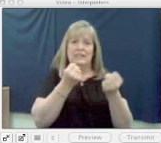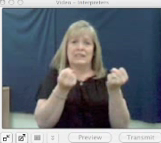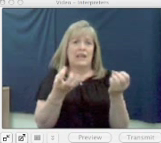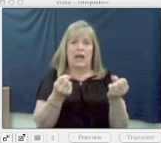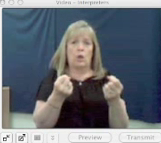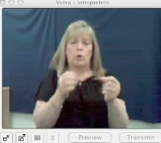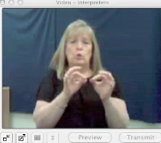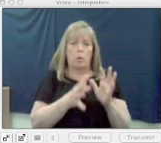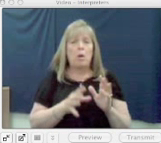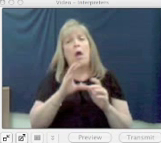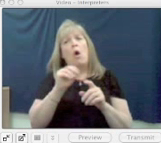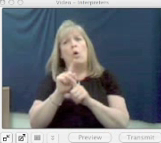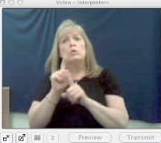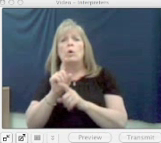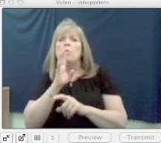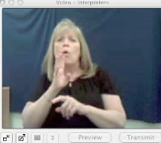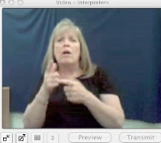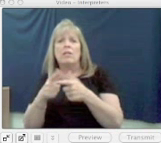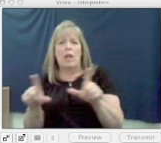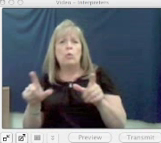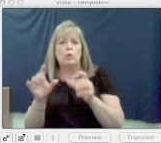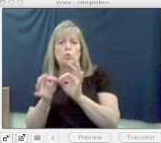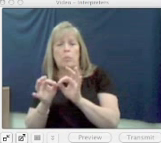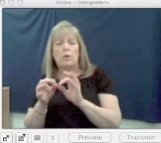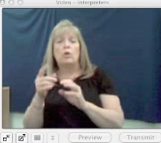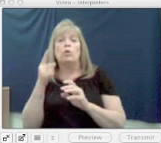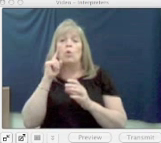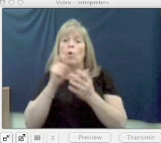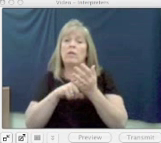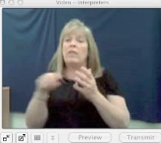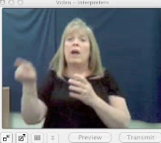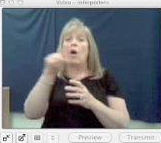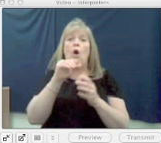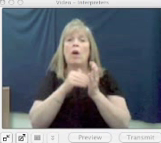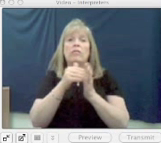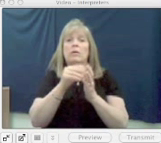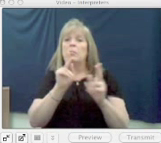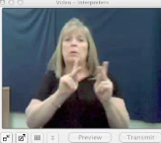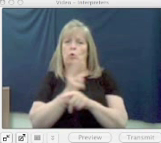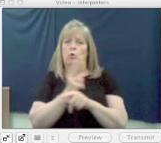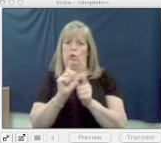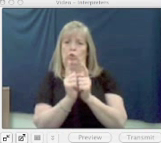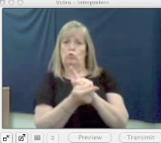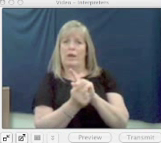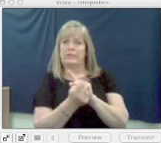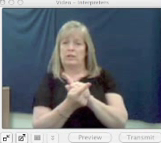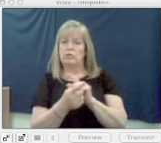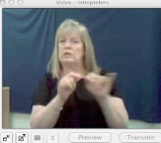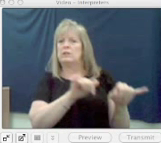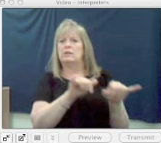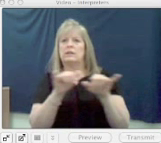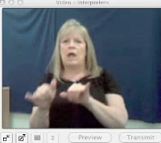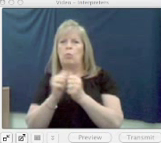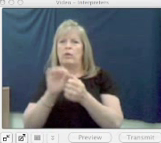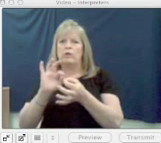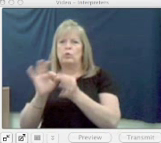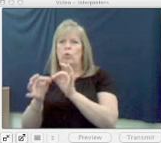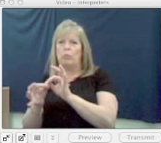language interpreting field, you'll see that translation is used quite interchangeably with the term